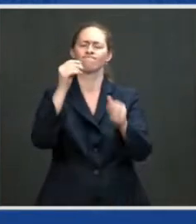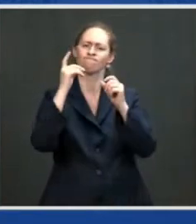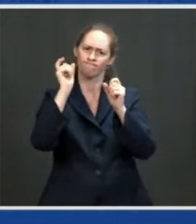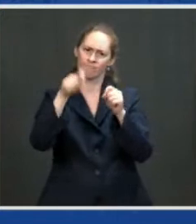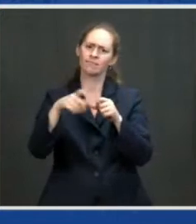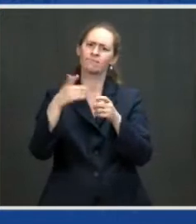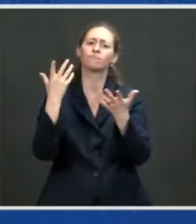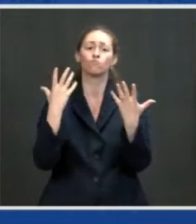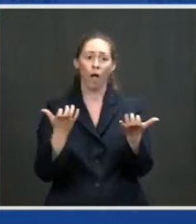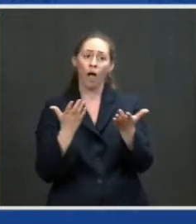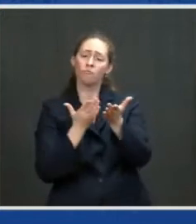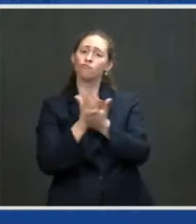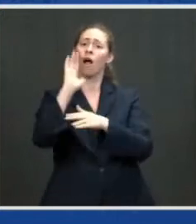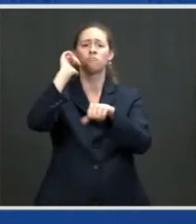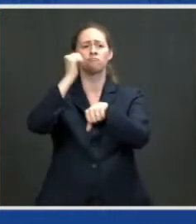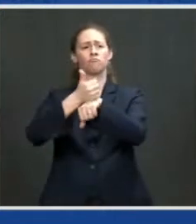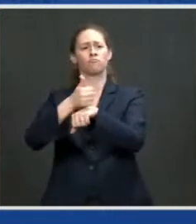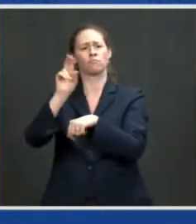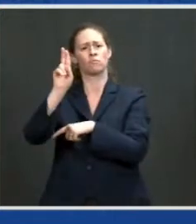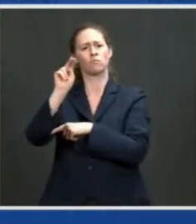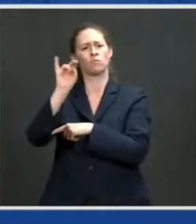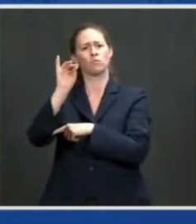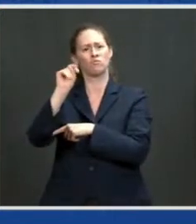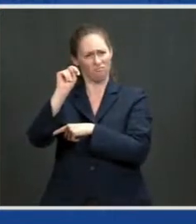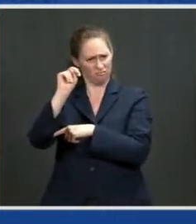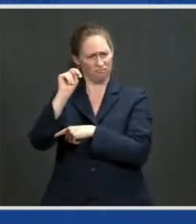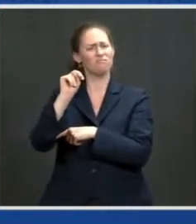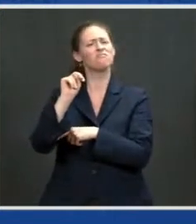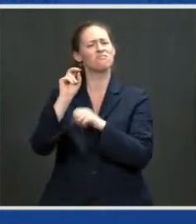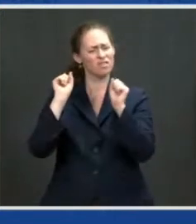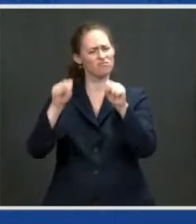workers. Look, let me close with this.